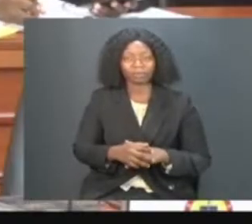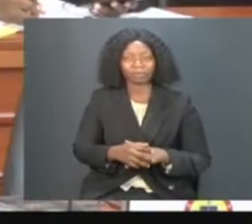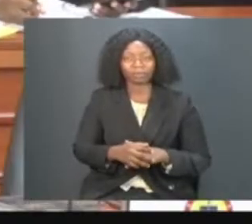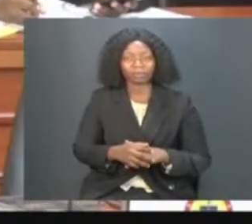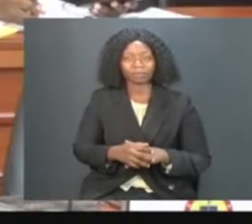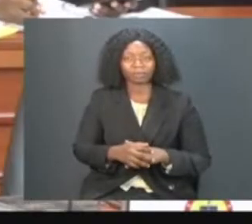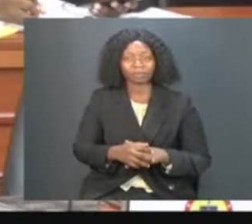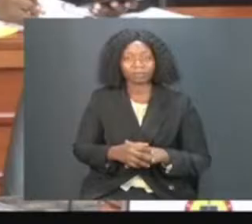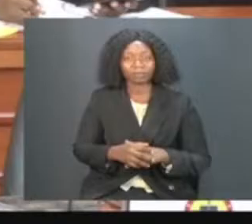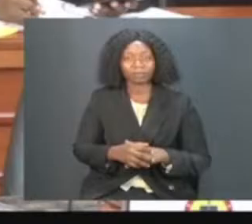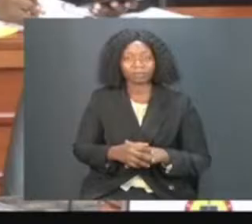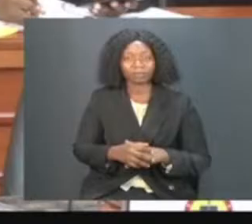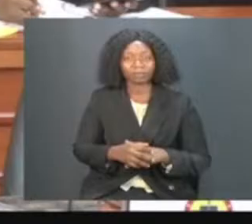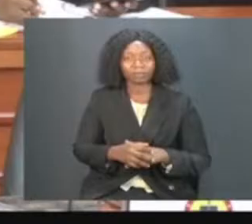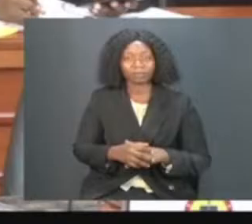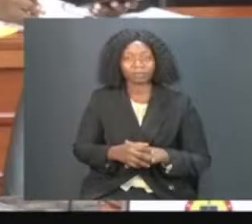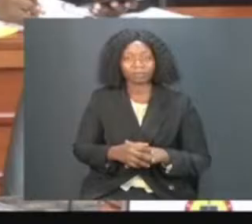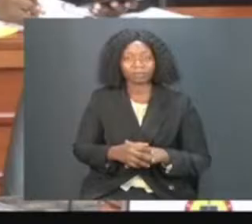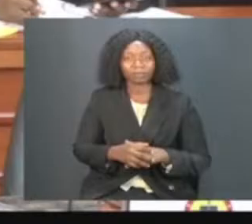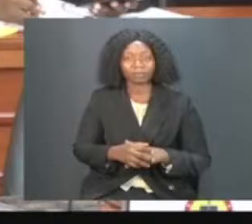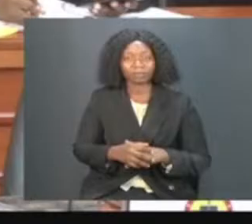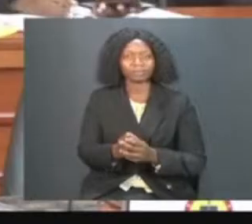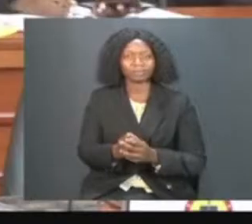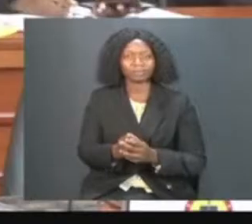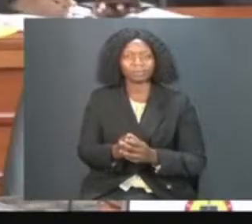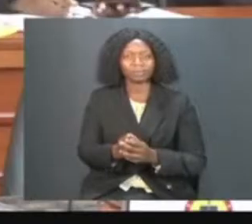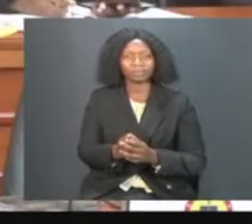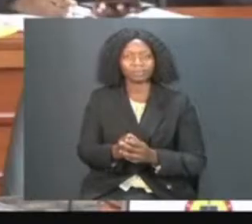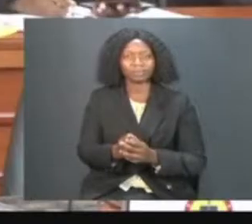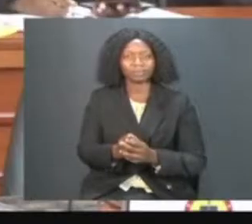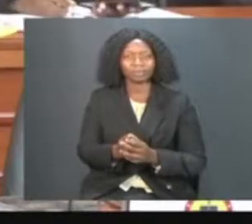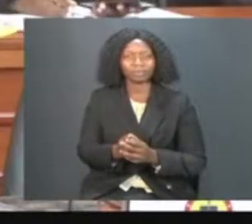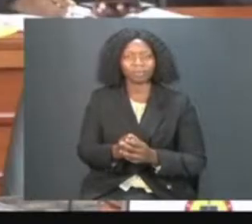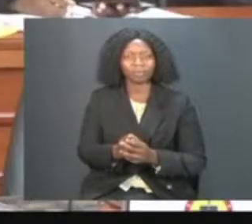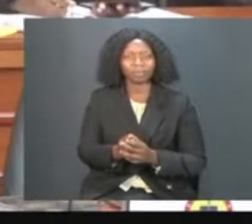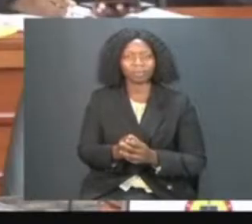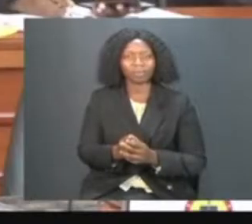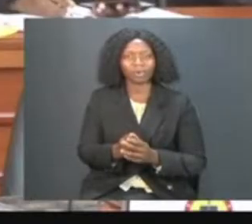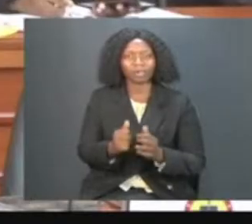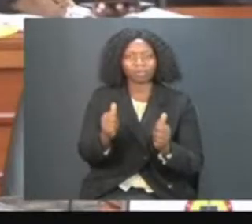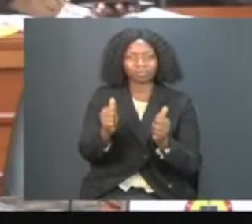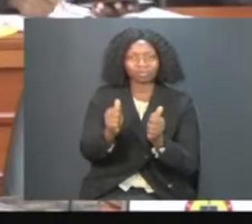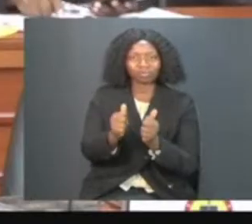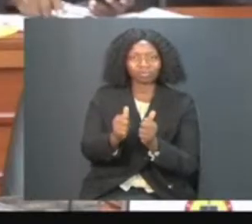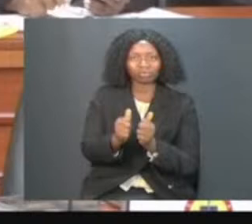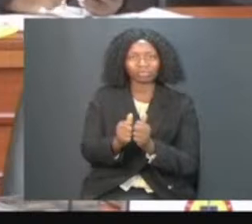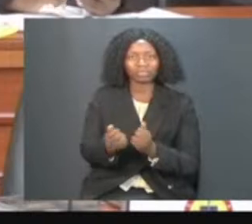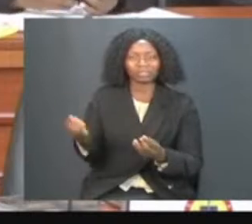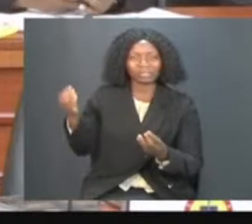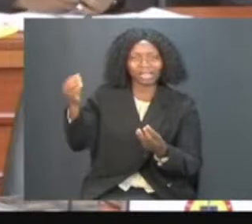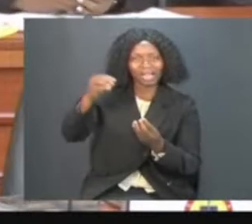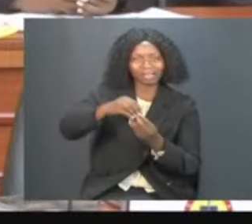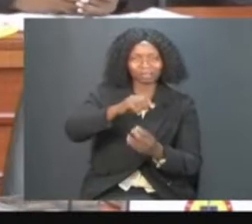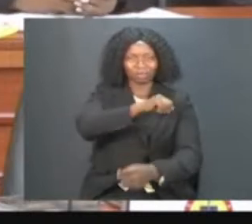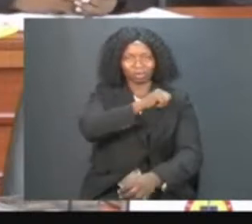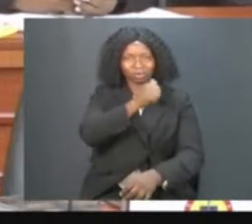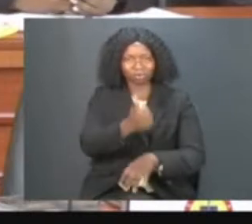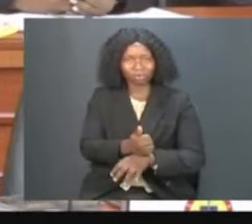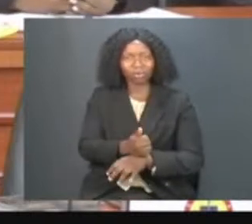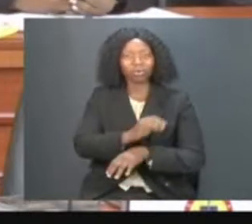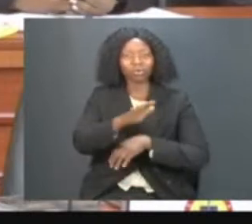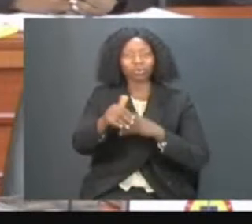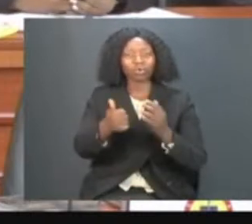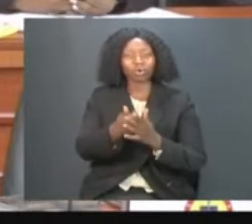are we duplicating the functions of these ministries with the creation of an authority? We all know